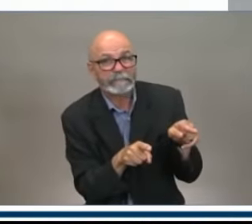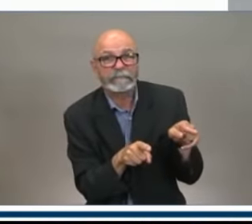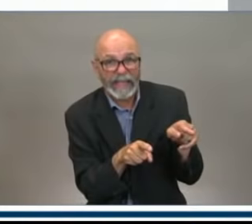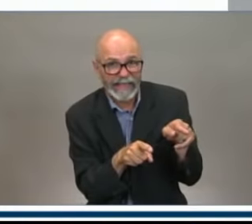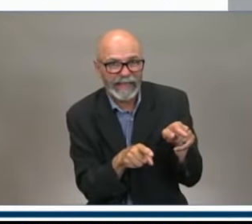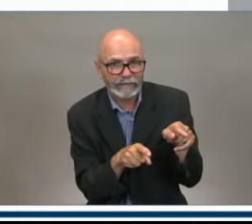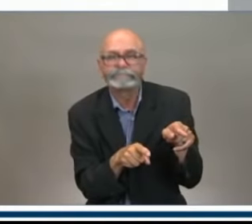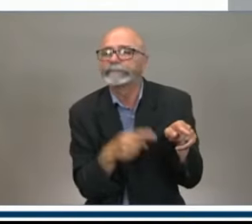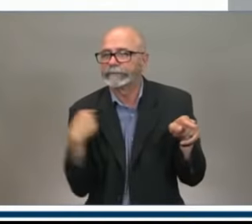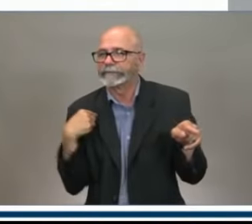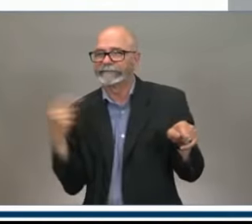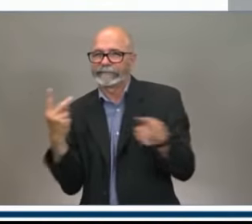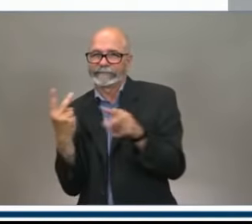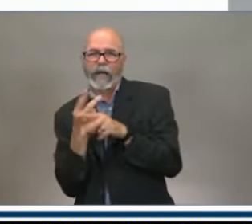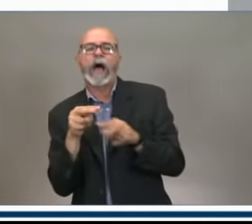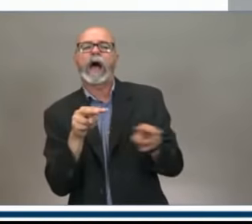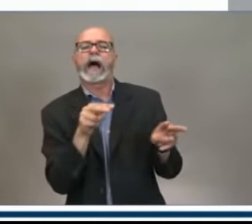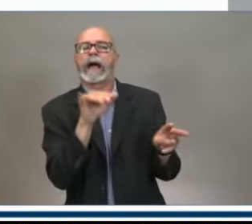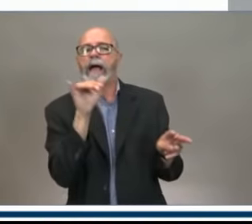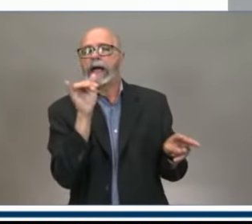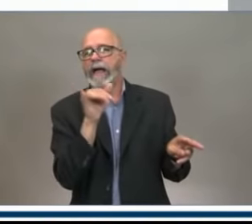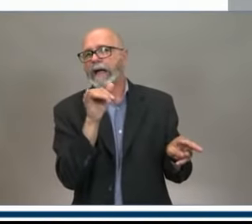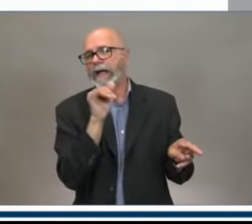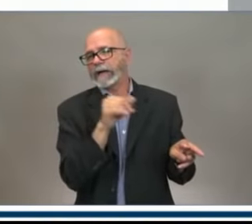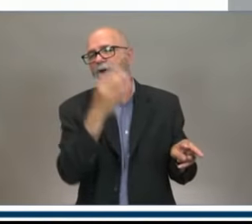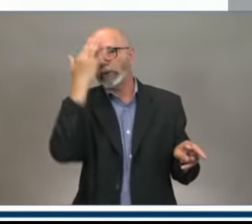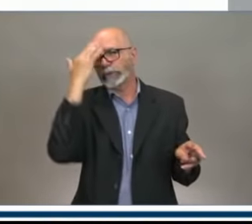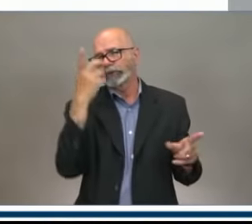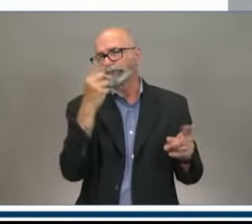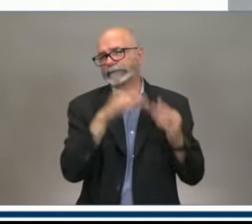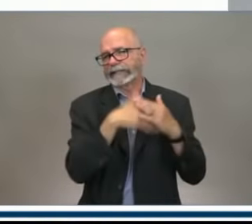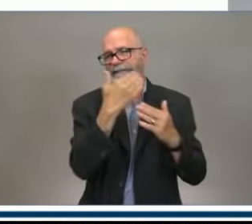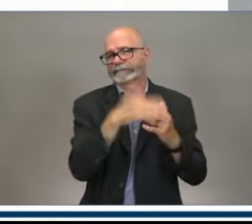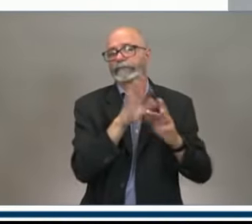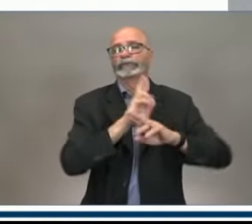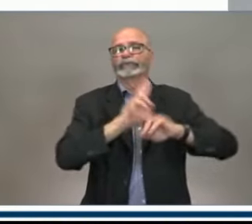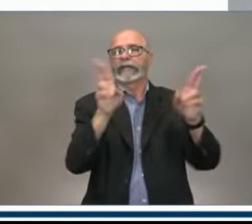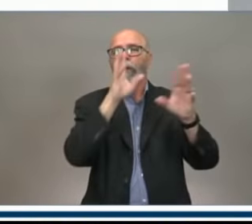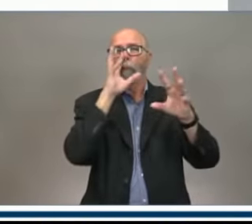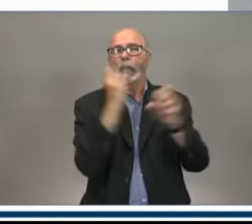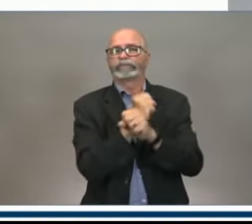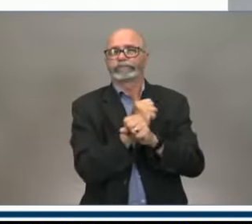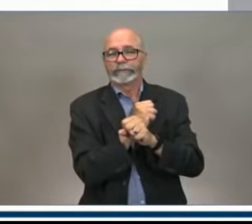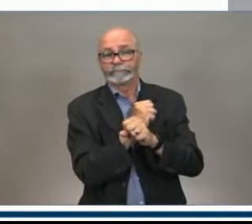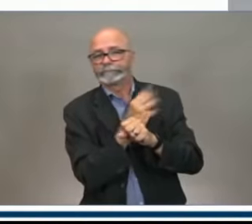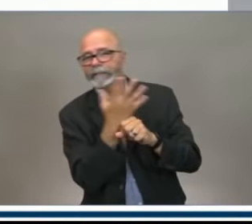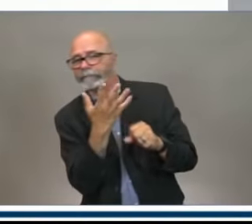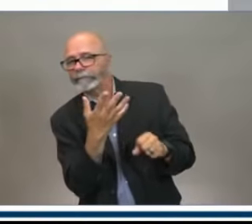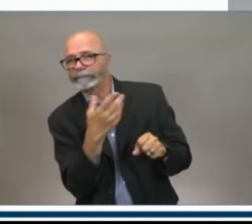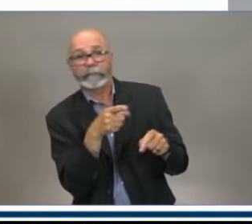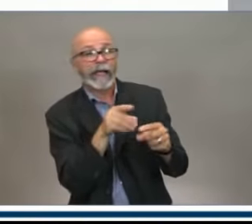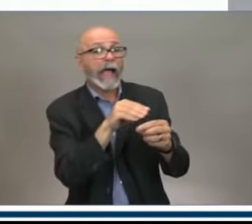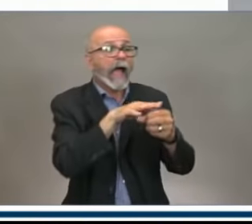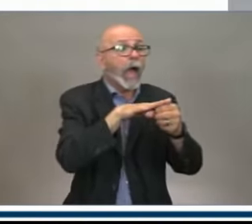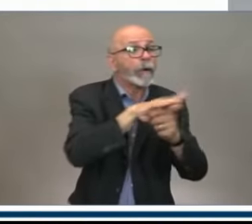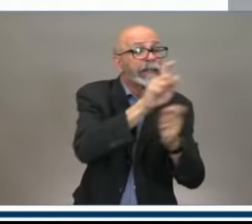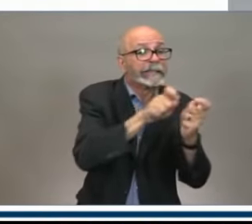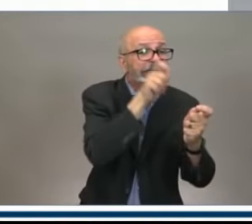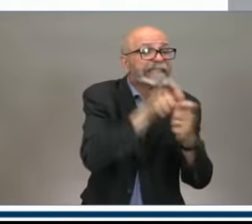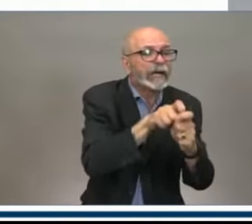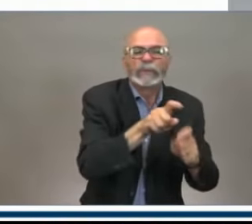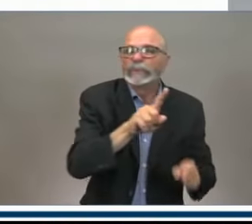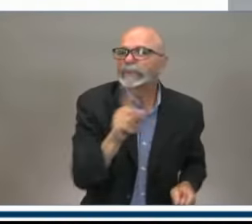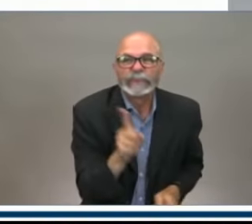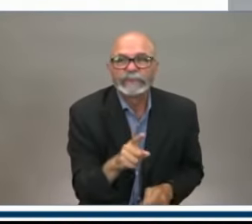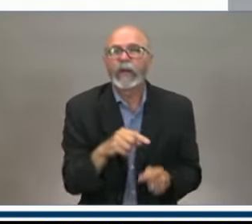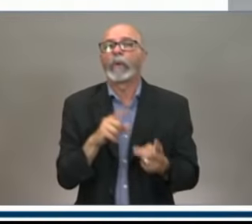more focused and targeted approach, whether it's based on a limited geographic area, or whether it's based on one type